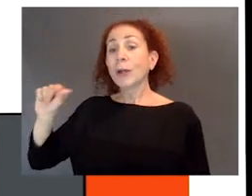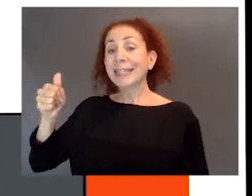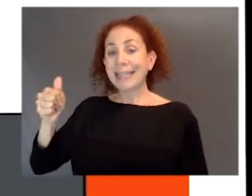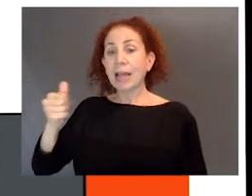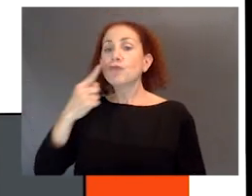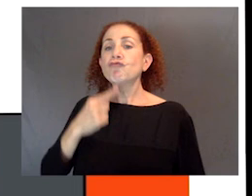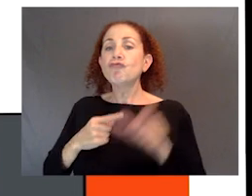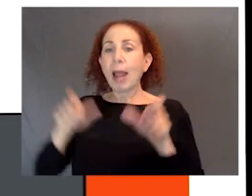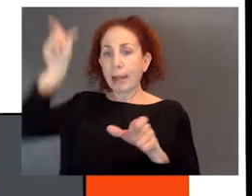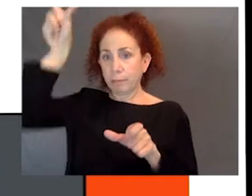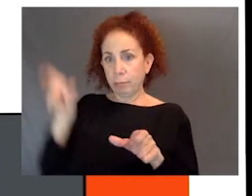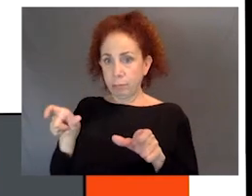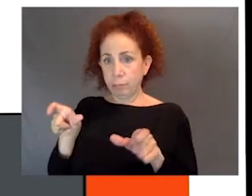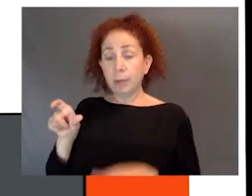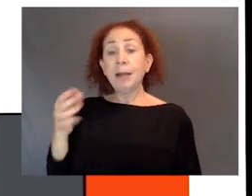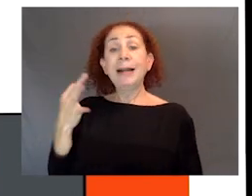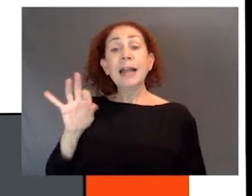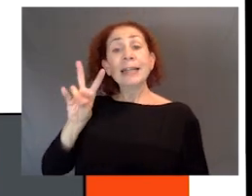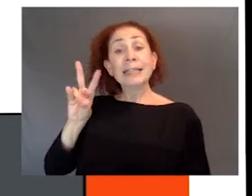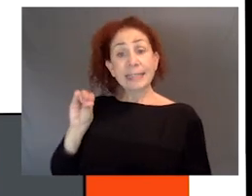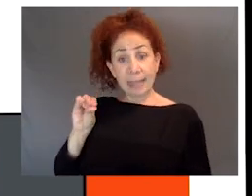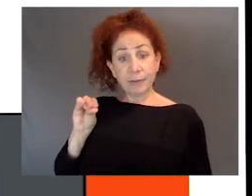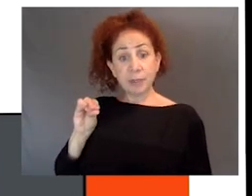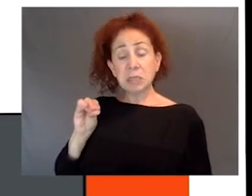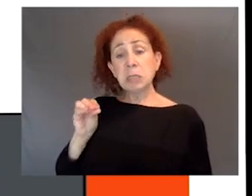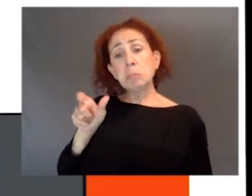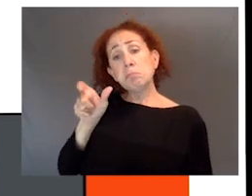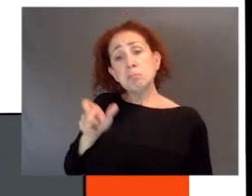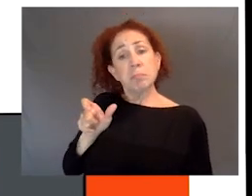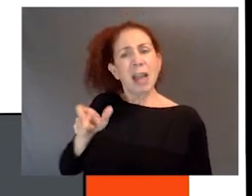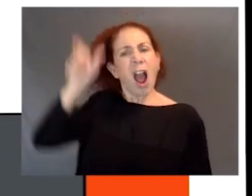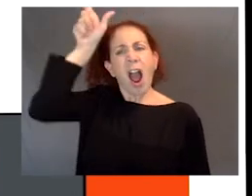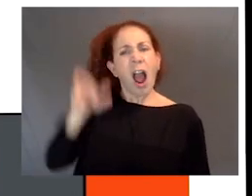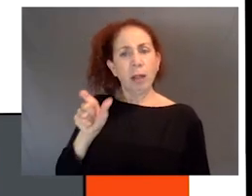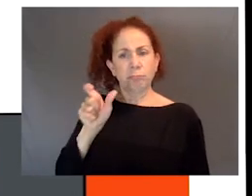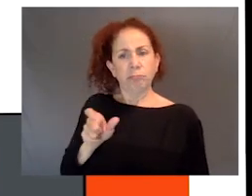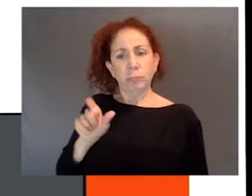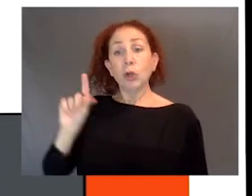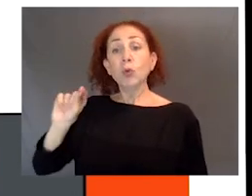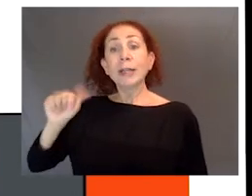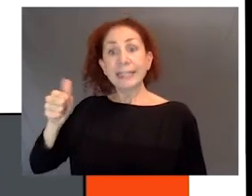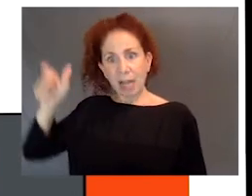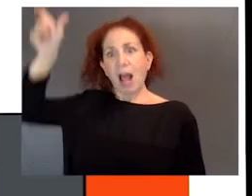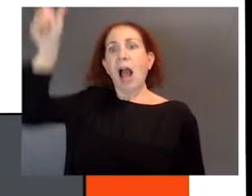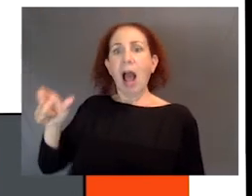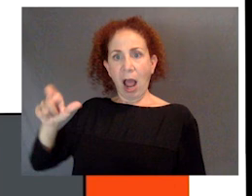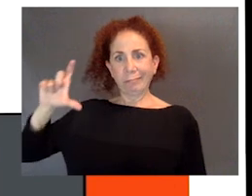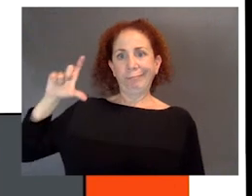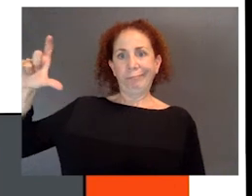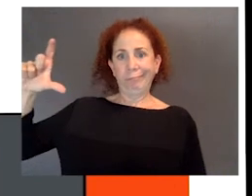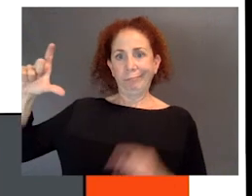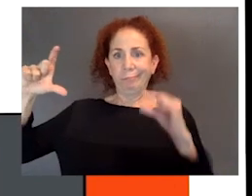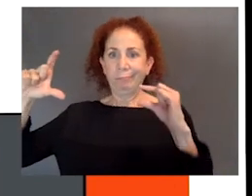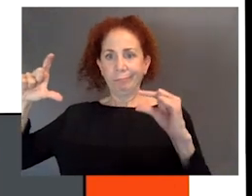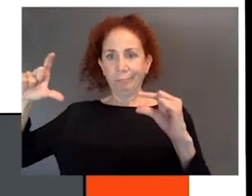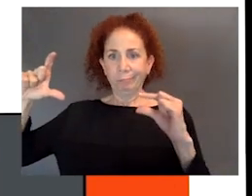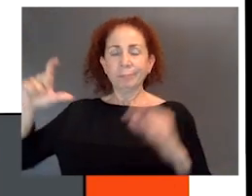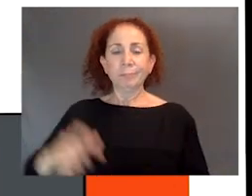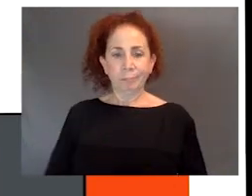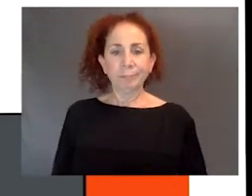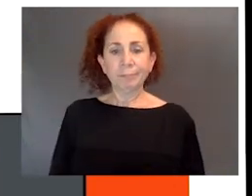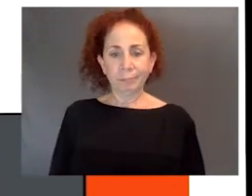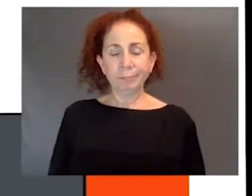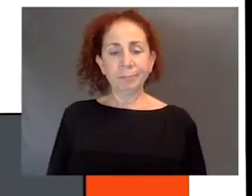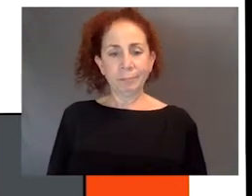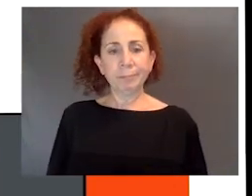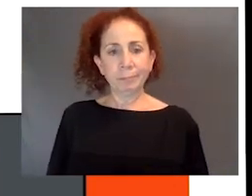2010. The bar for 1970 is not particularly very high, but the bar for 2010 is very, very high.